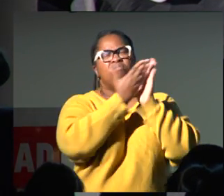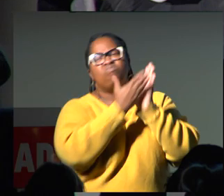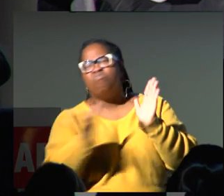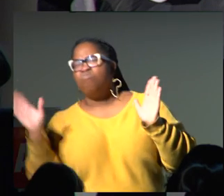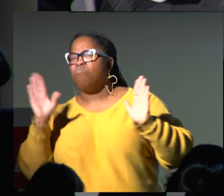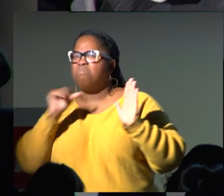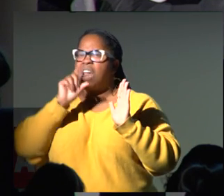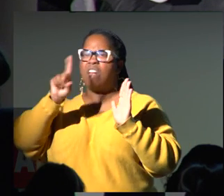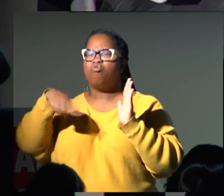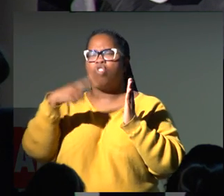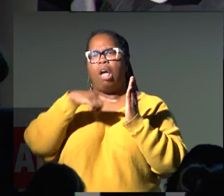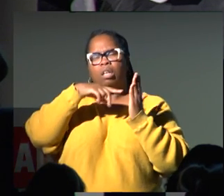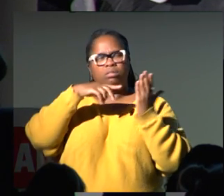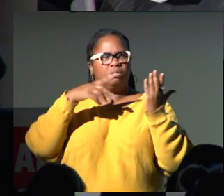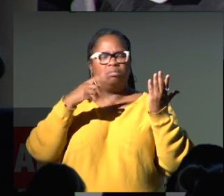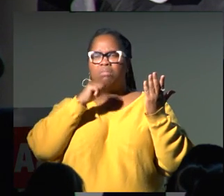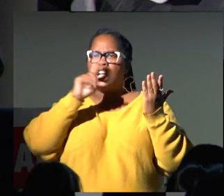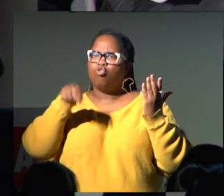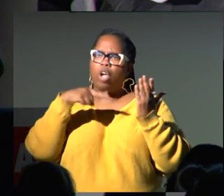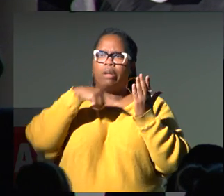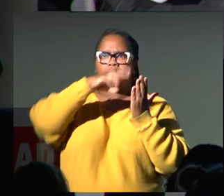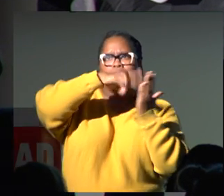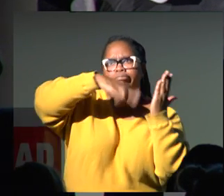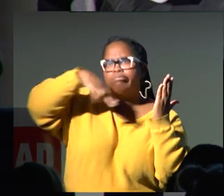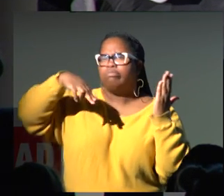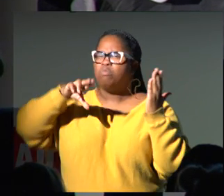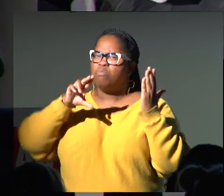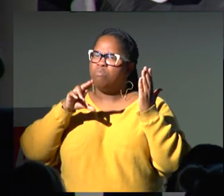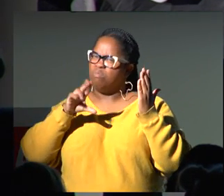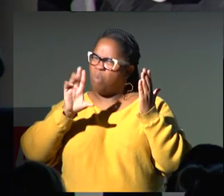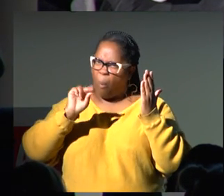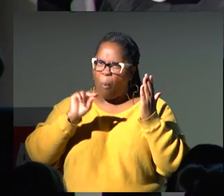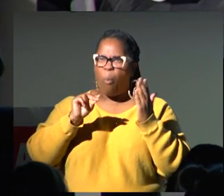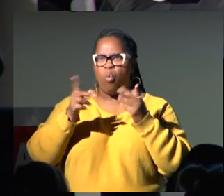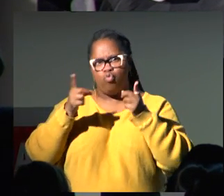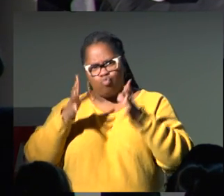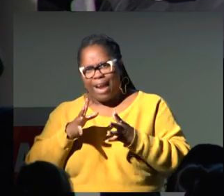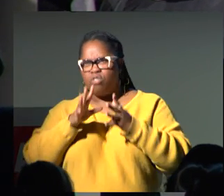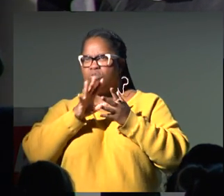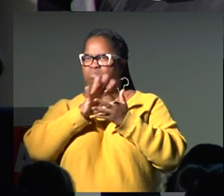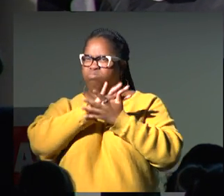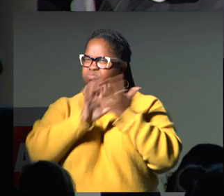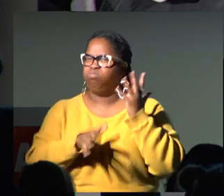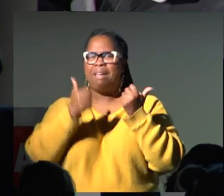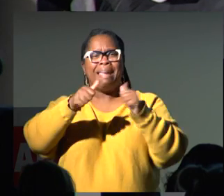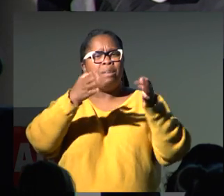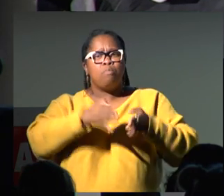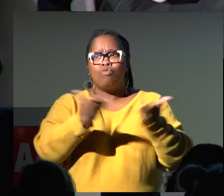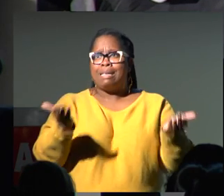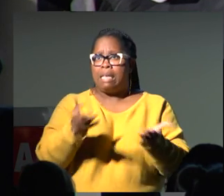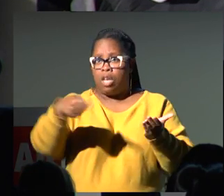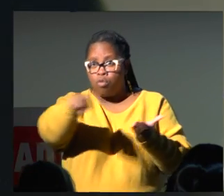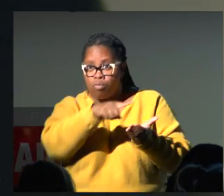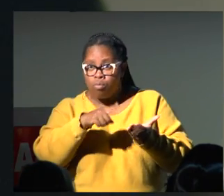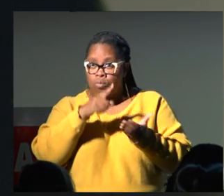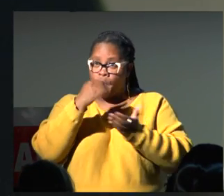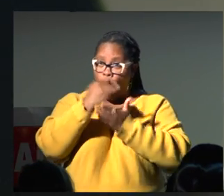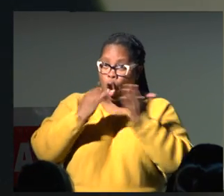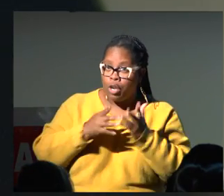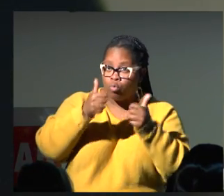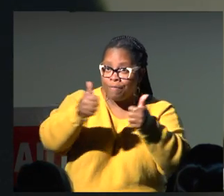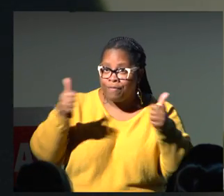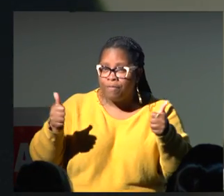right? Not just painters, directors, any person in here who is an artist of any